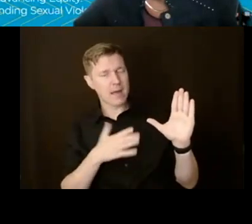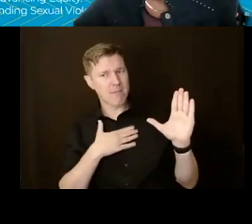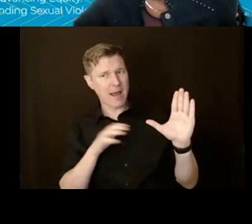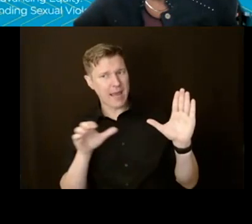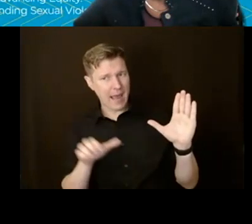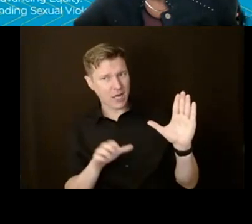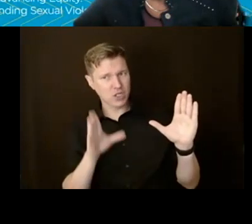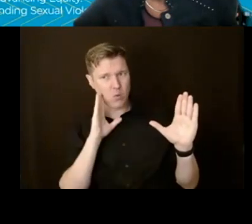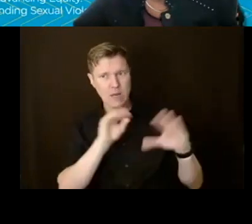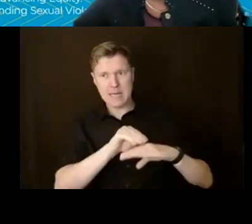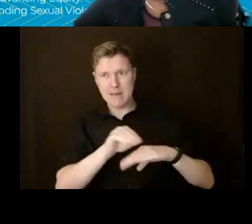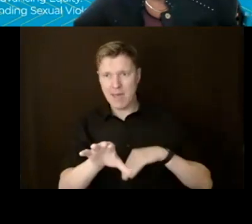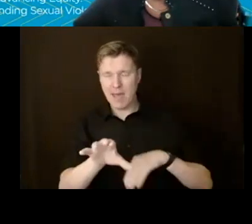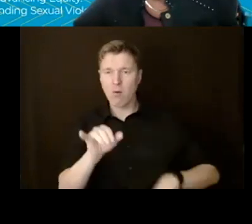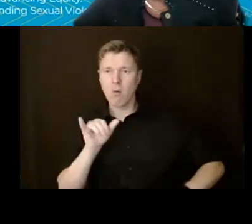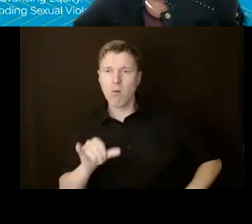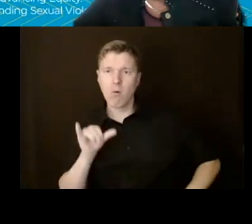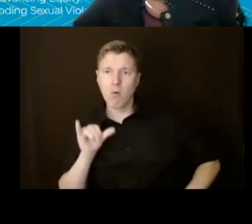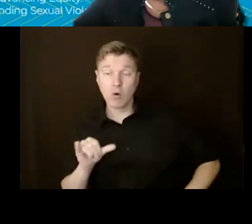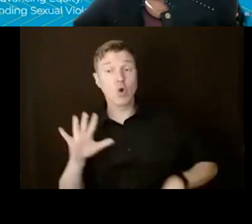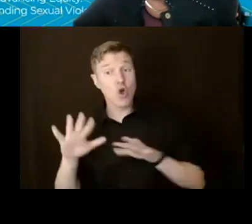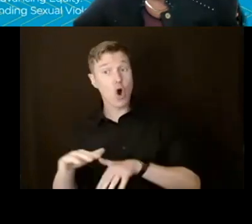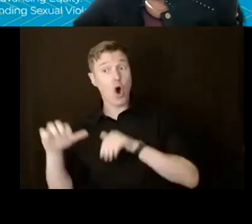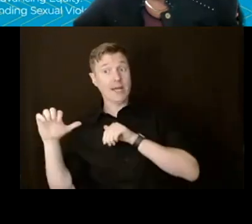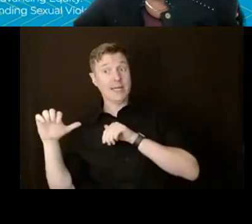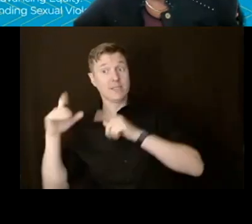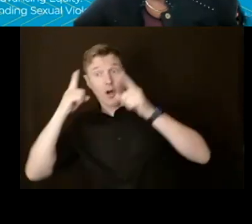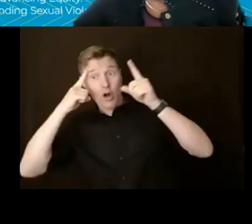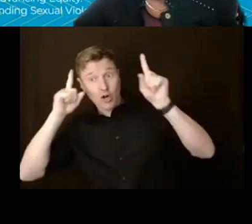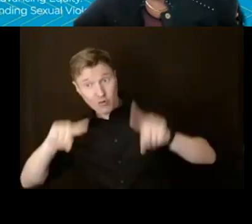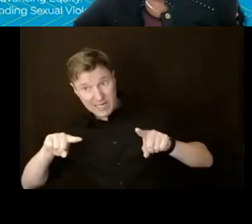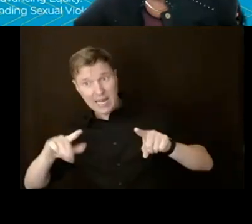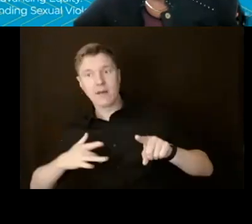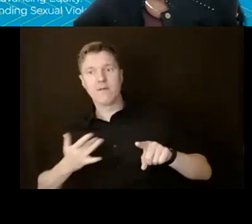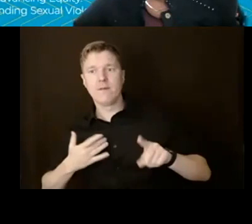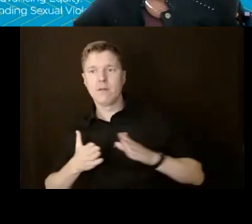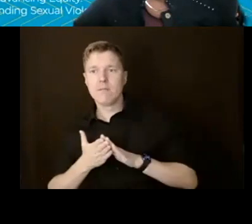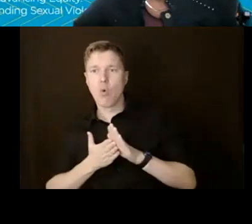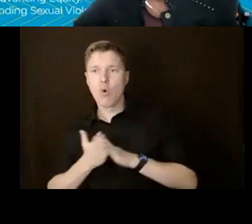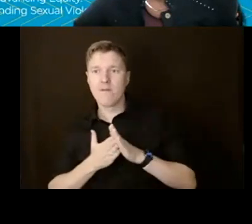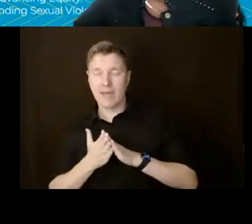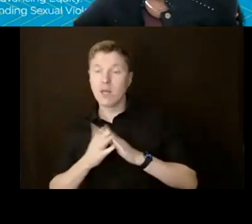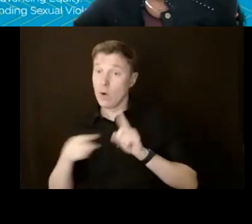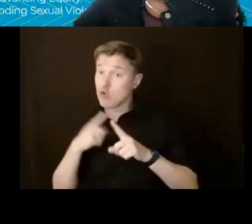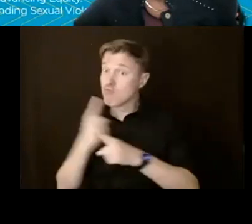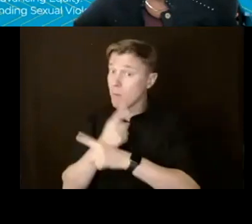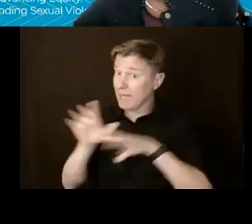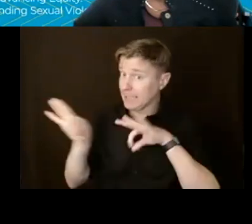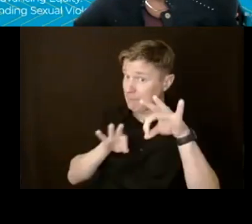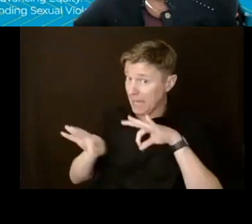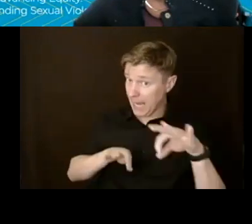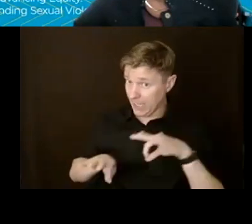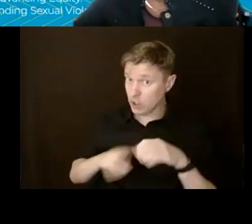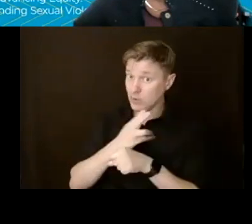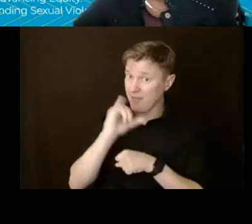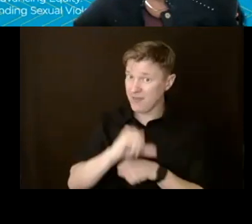have impact. And so the audience both gets to agree and feel motivated when properly explained using the race-class narrative that I